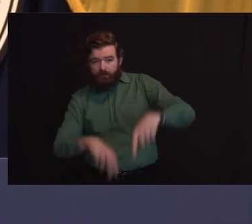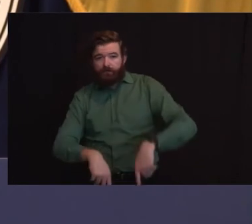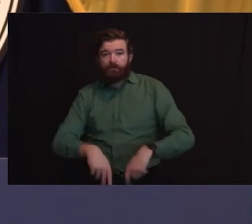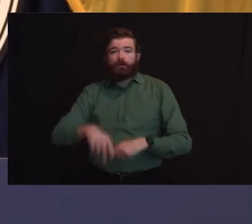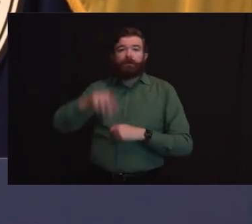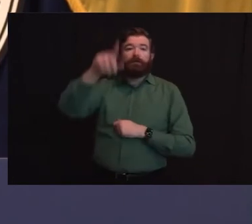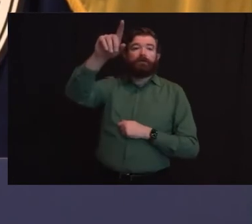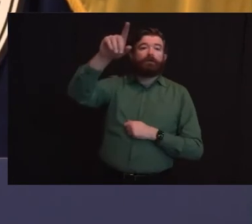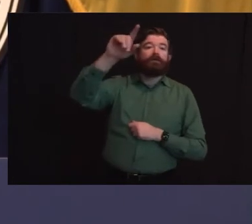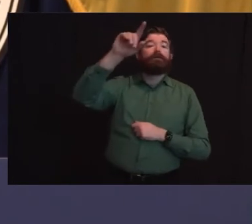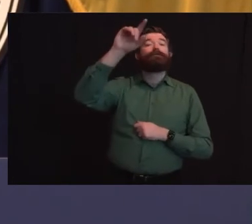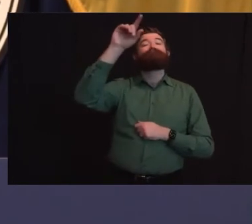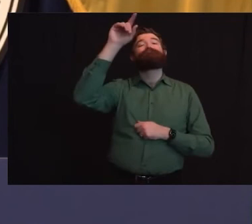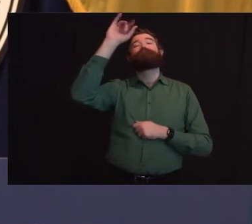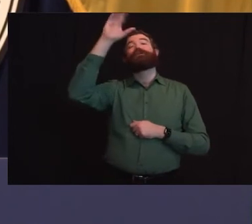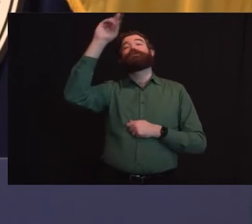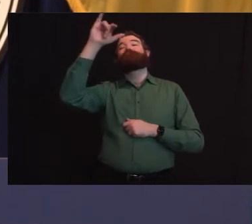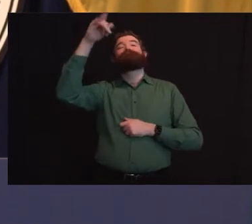tested positive.